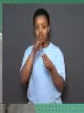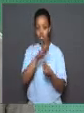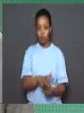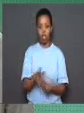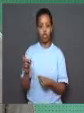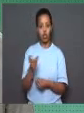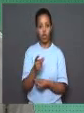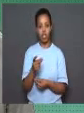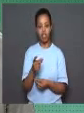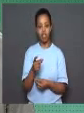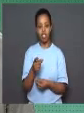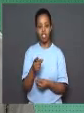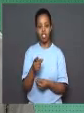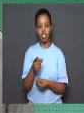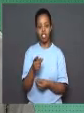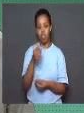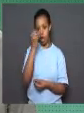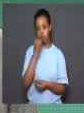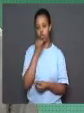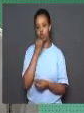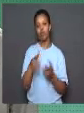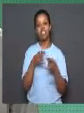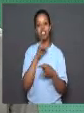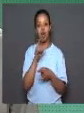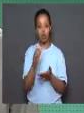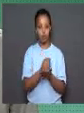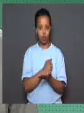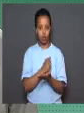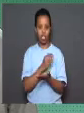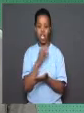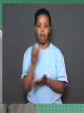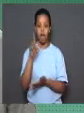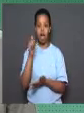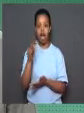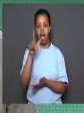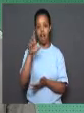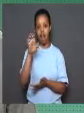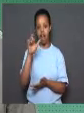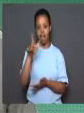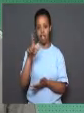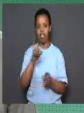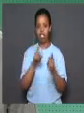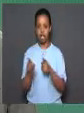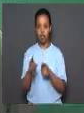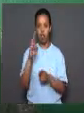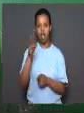the grandparent, pure lines, but its alleles will be